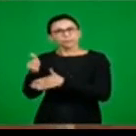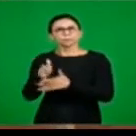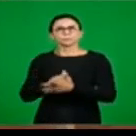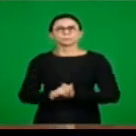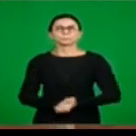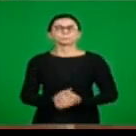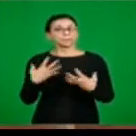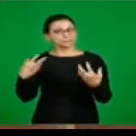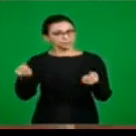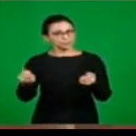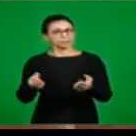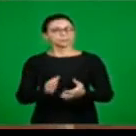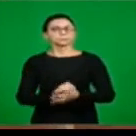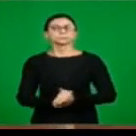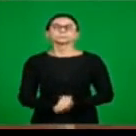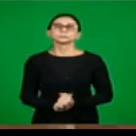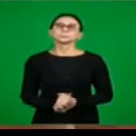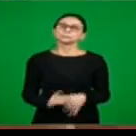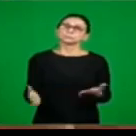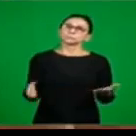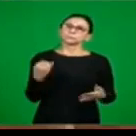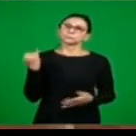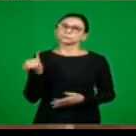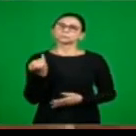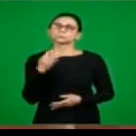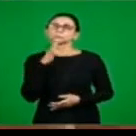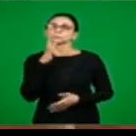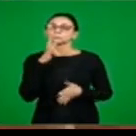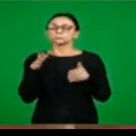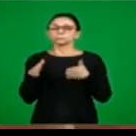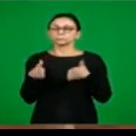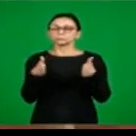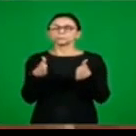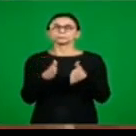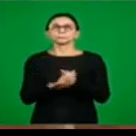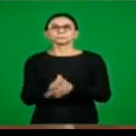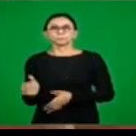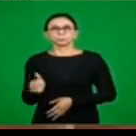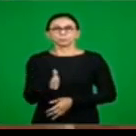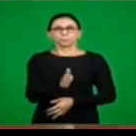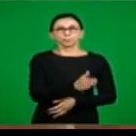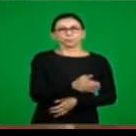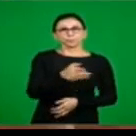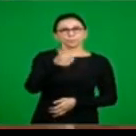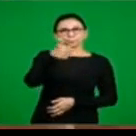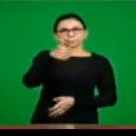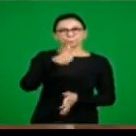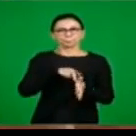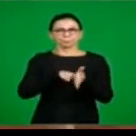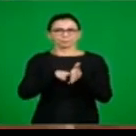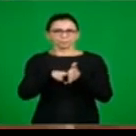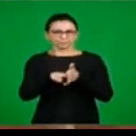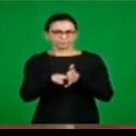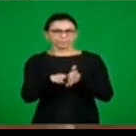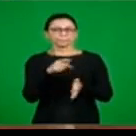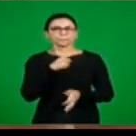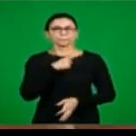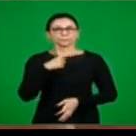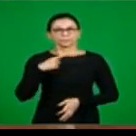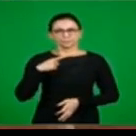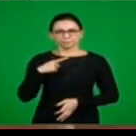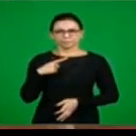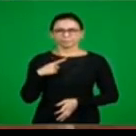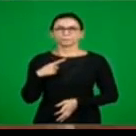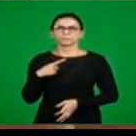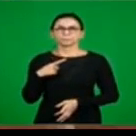So knowledge now of the way is very important. So we're going to go to the first question that the pastor